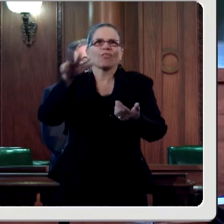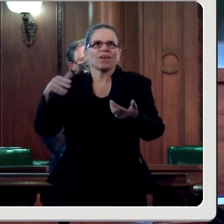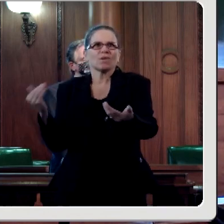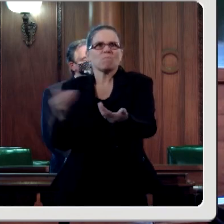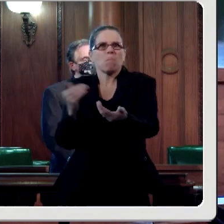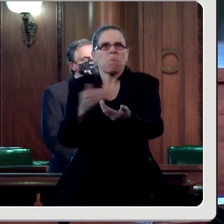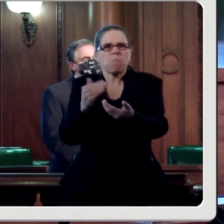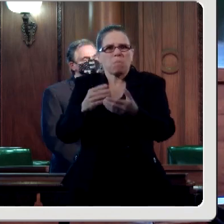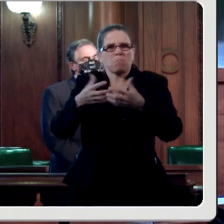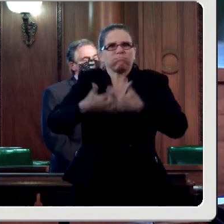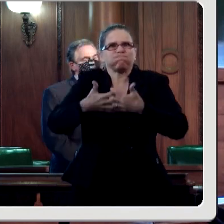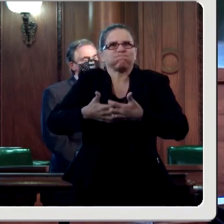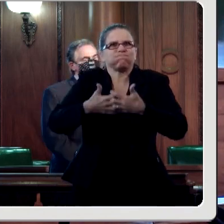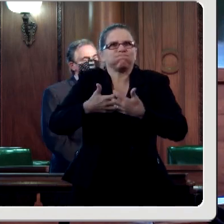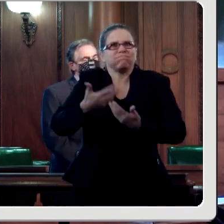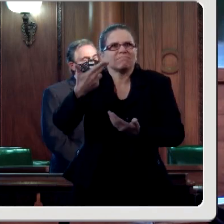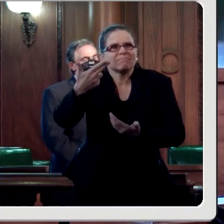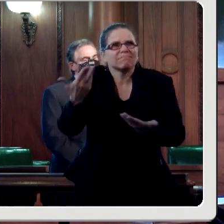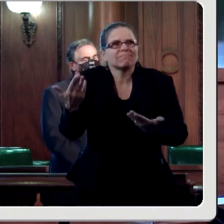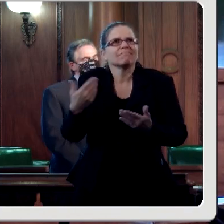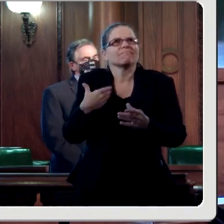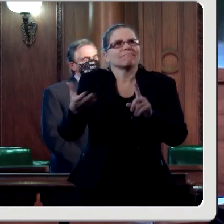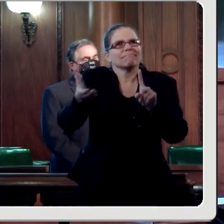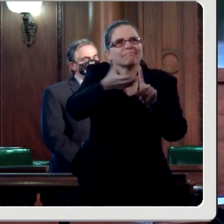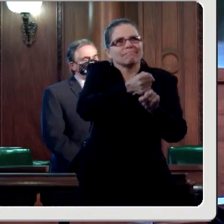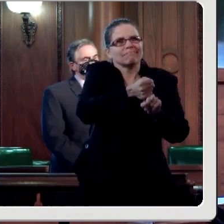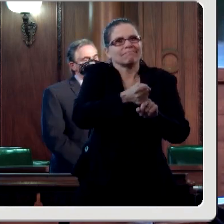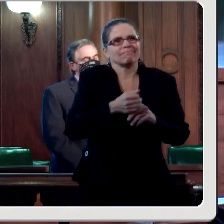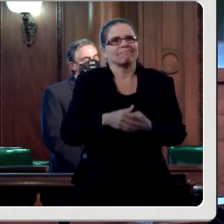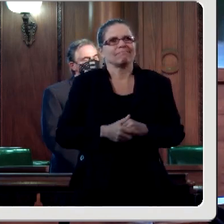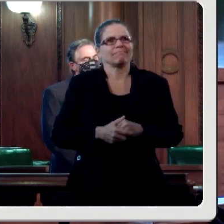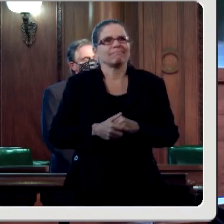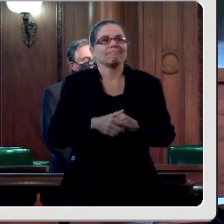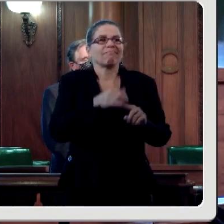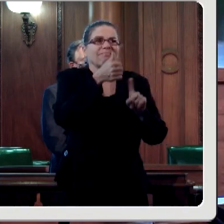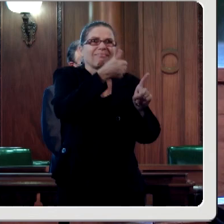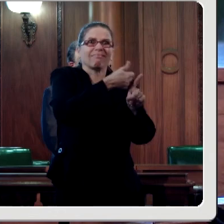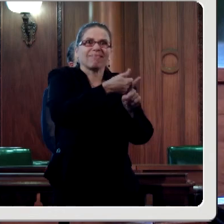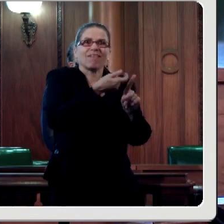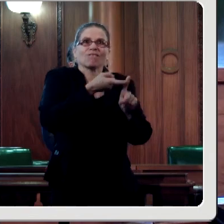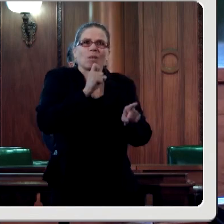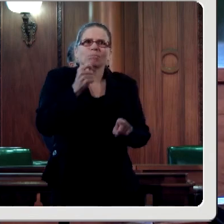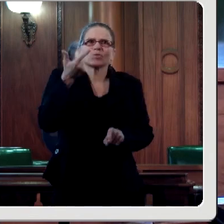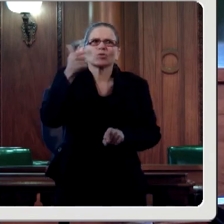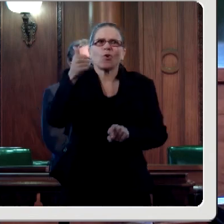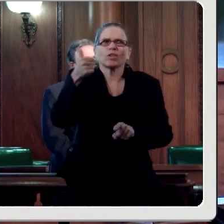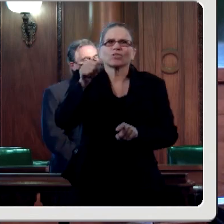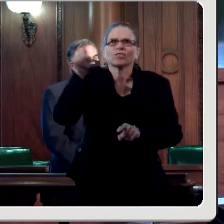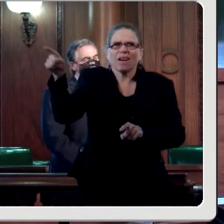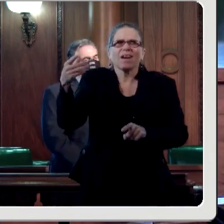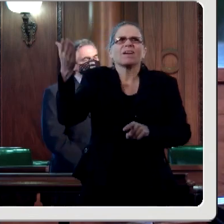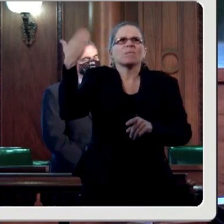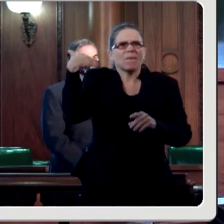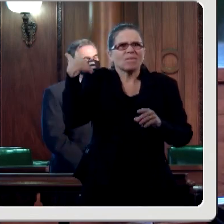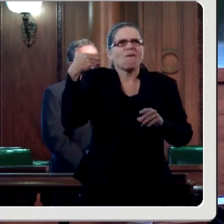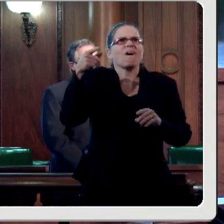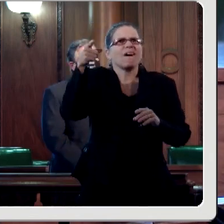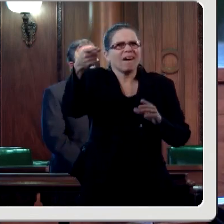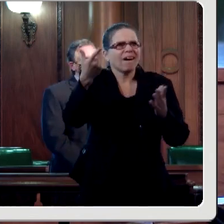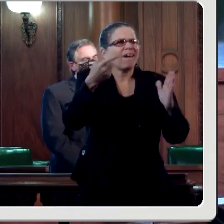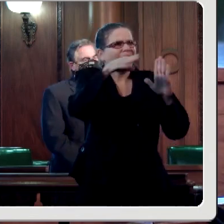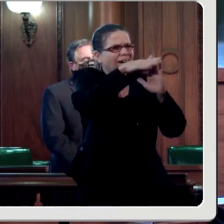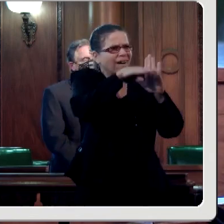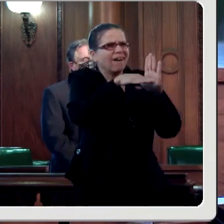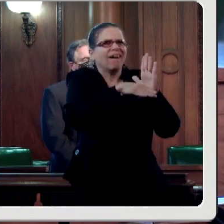27-year-old Yoran Brown of Atlanta, Georgia was arrested. He has previous firearms convictions in Georgia. The detectives